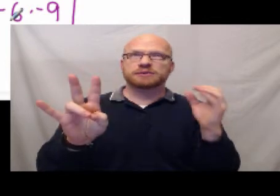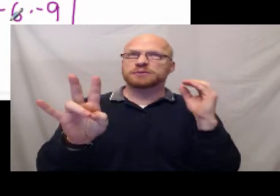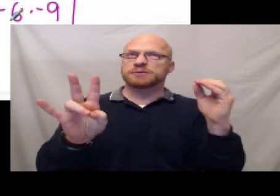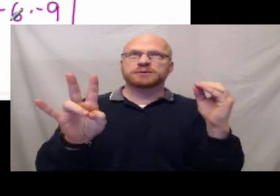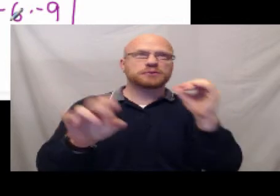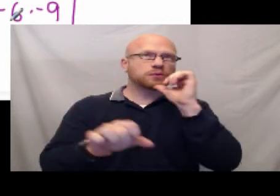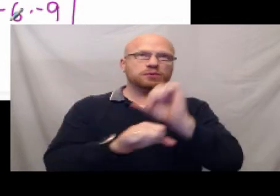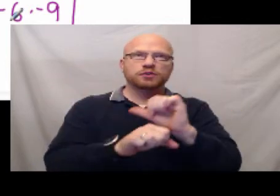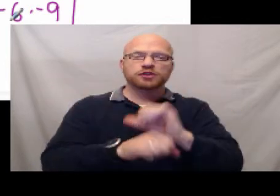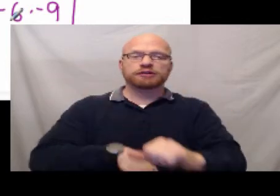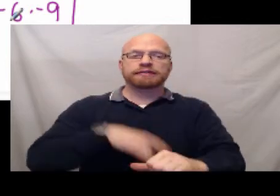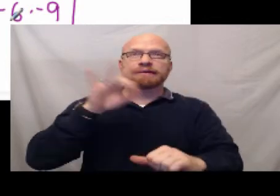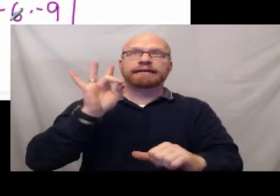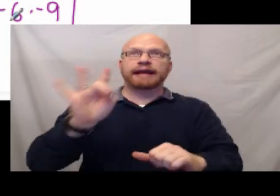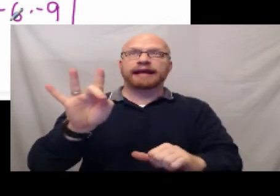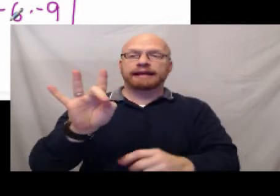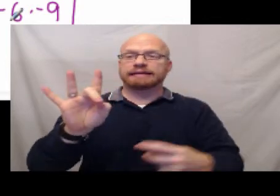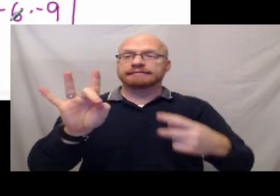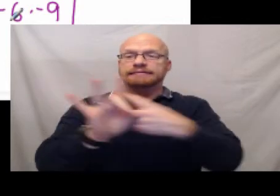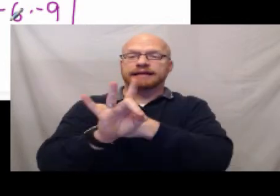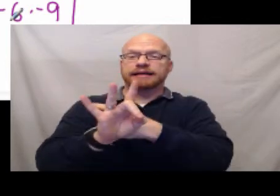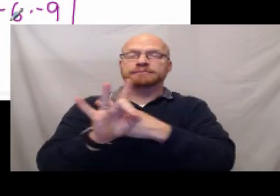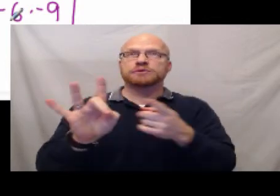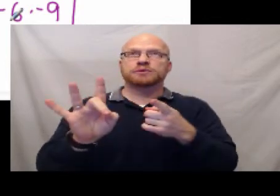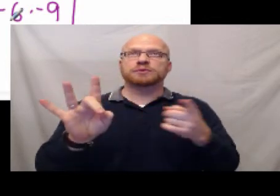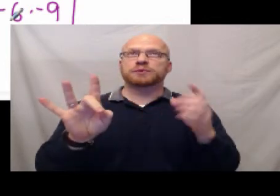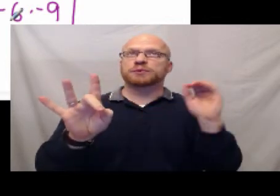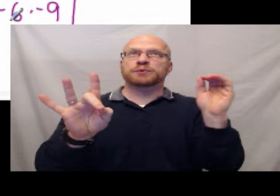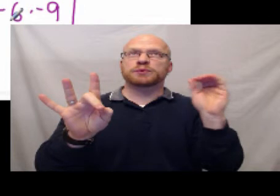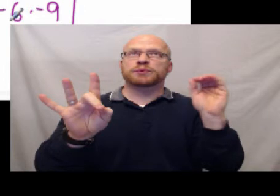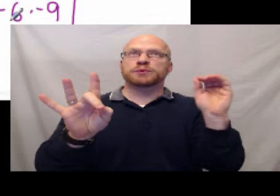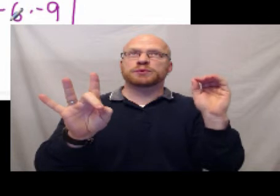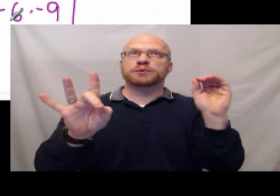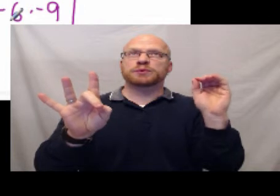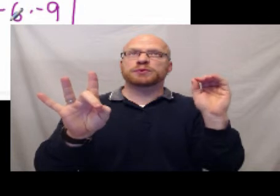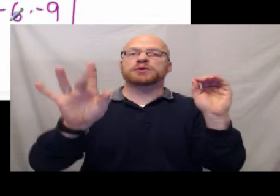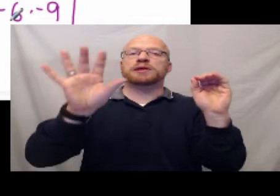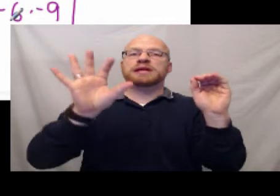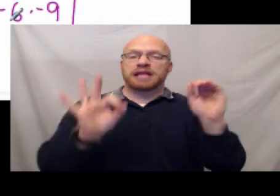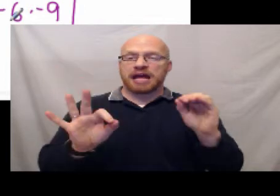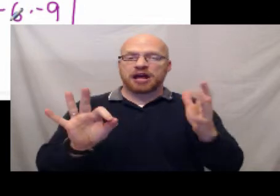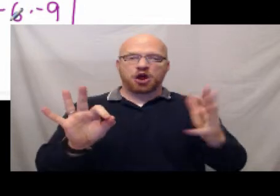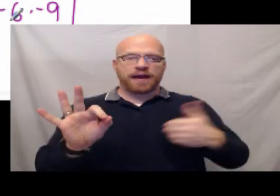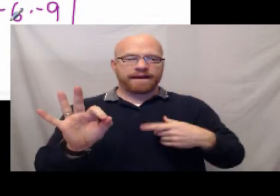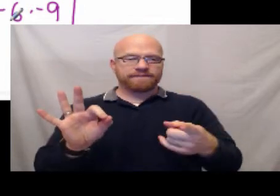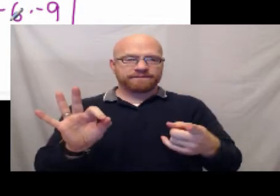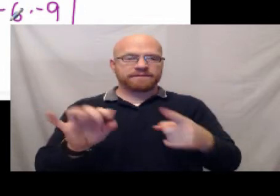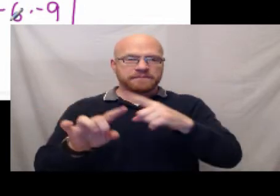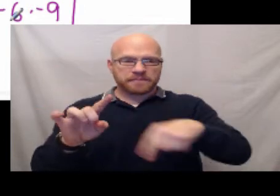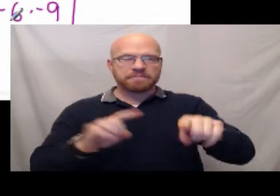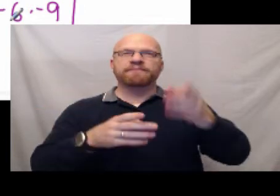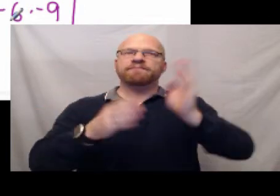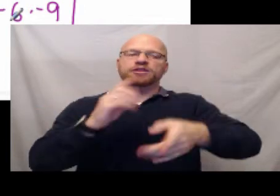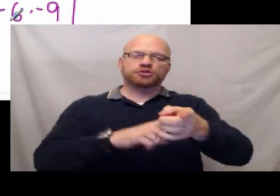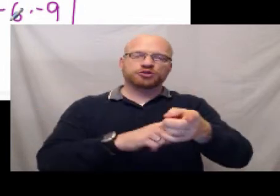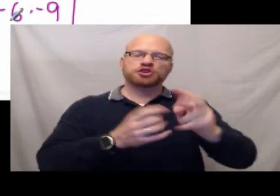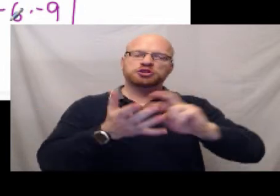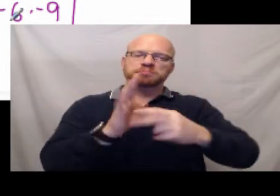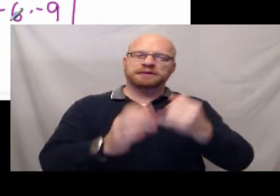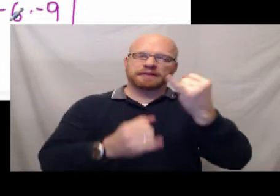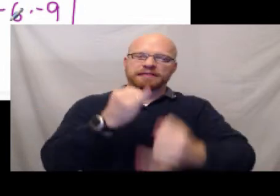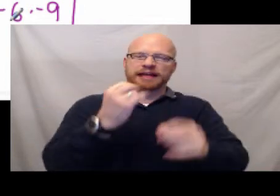what? Doesn't work. And then 8 times nothing. That doesn't work. Now, 9 we already have, so we're